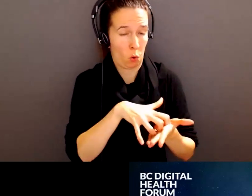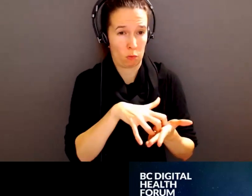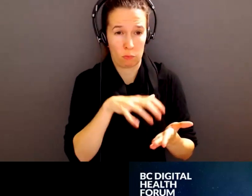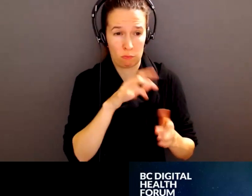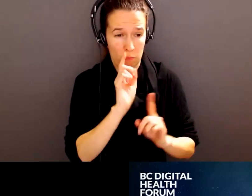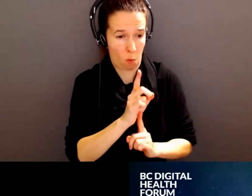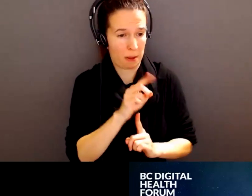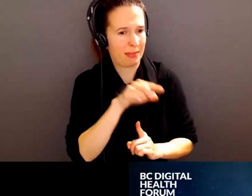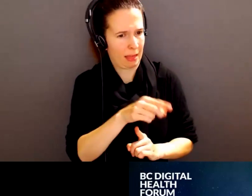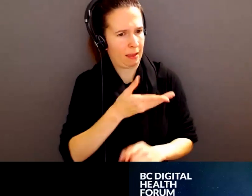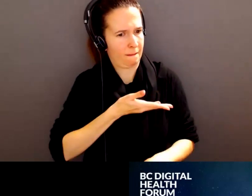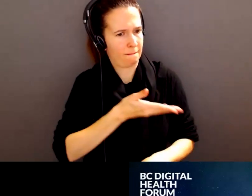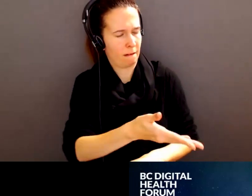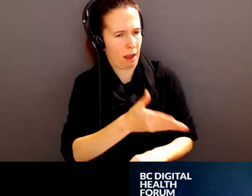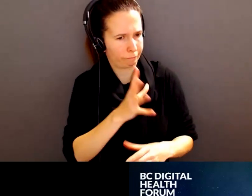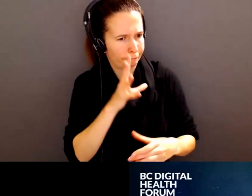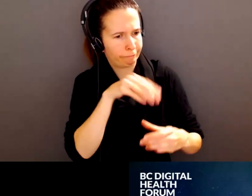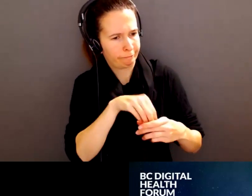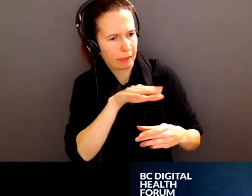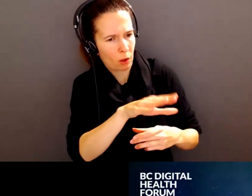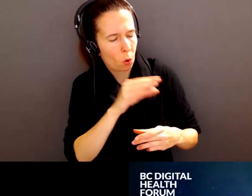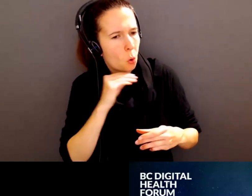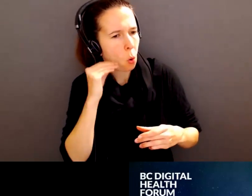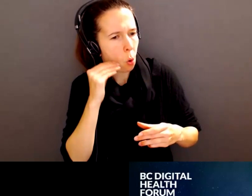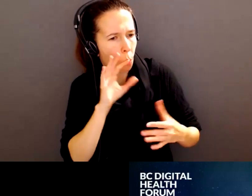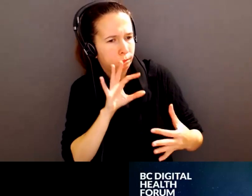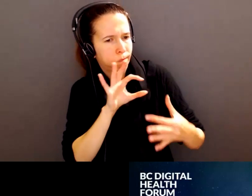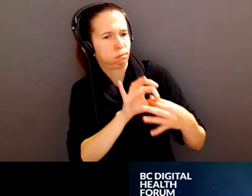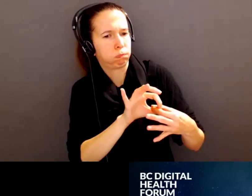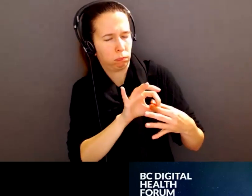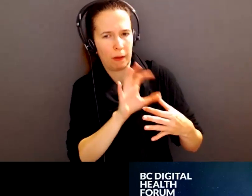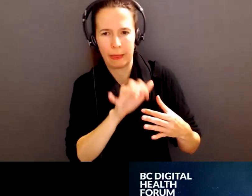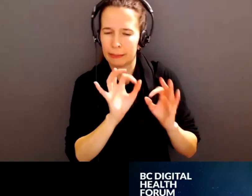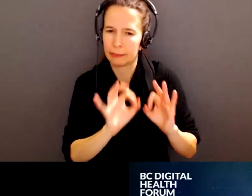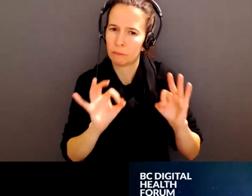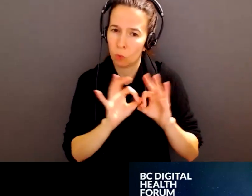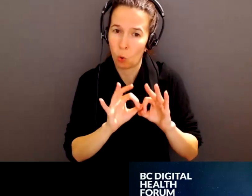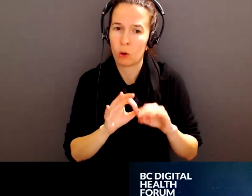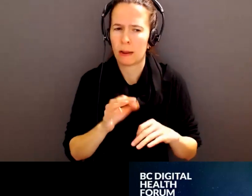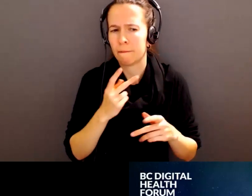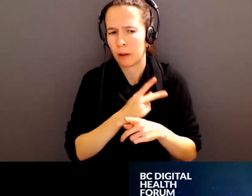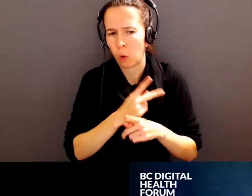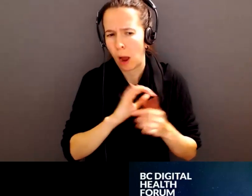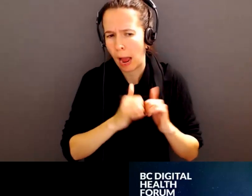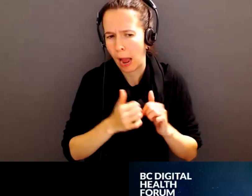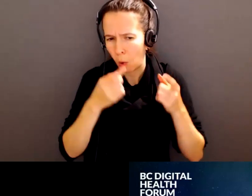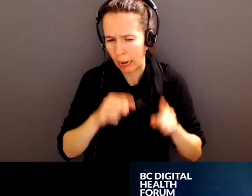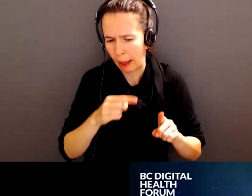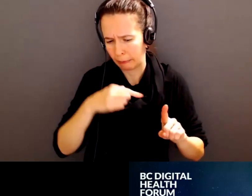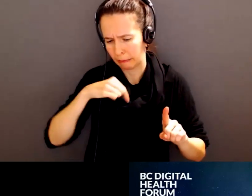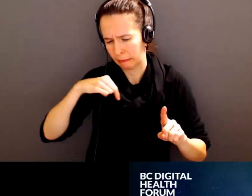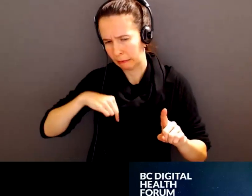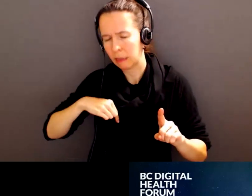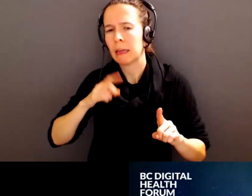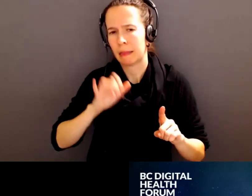And how do we continue to make sure that that happens is going to be vitally important for us. Phenomenal. Thank you so much,